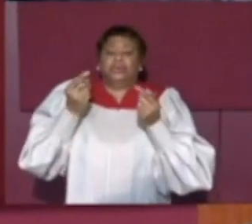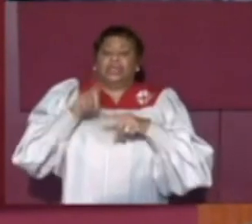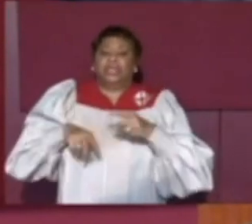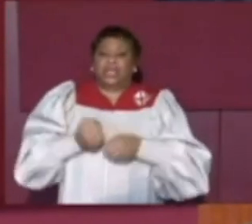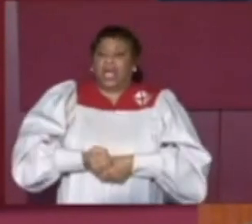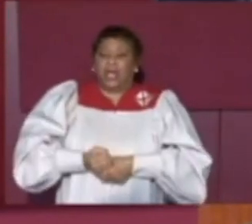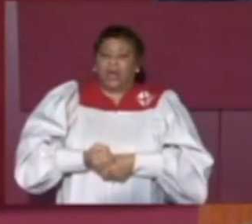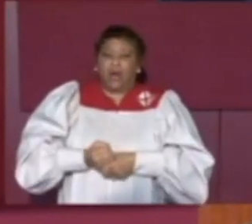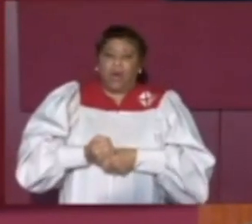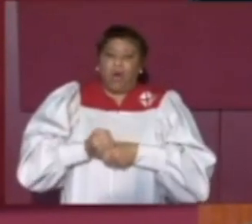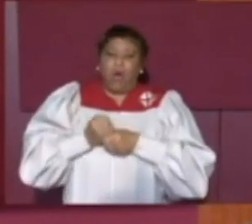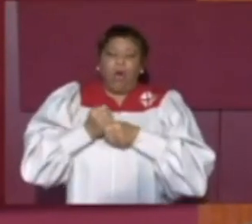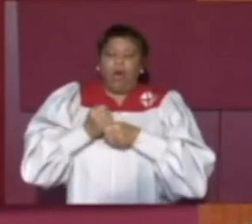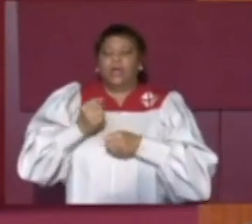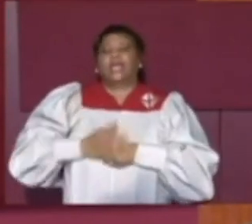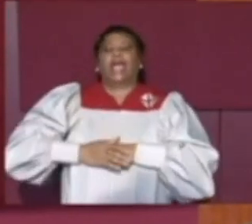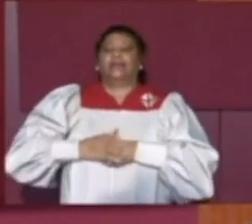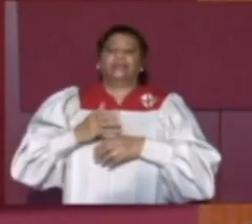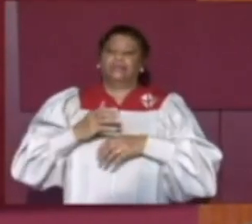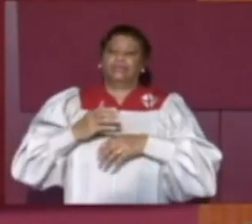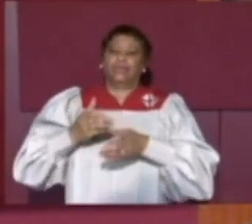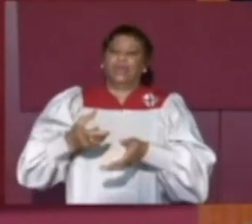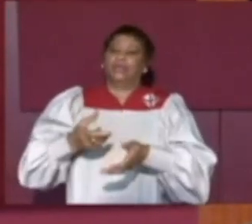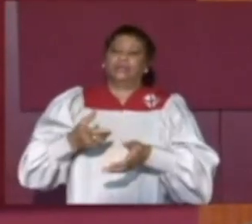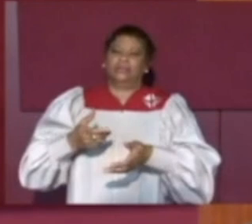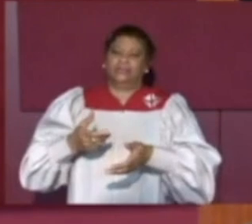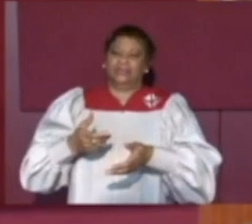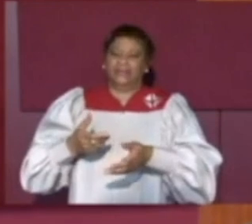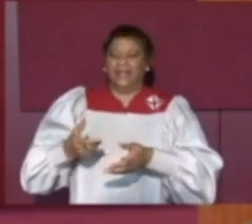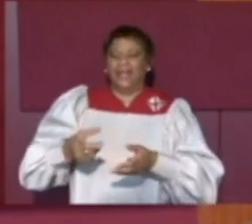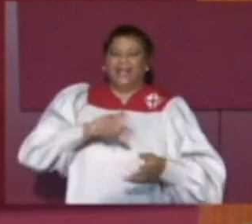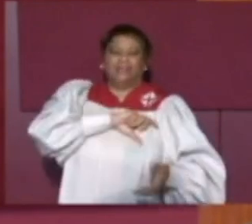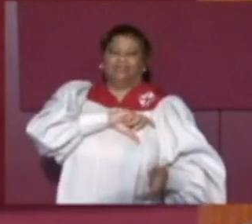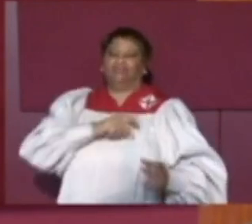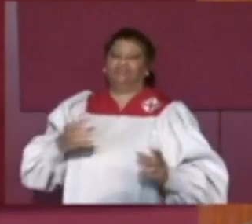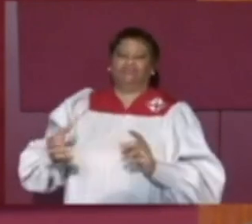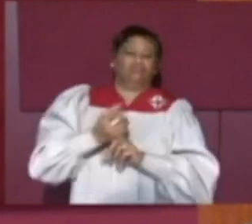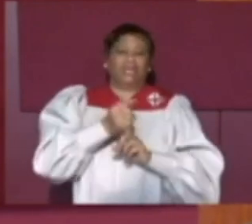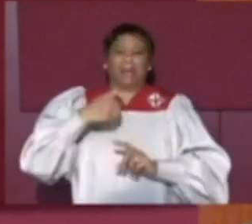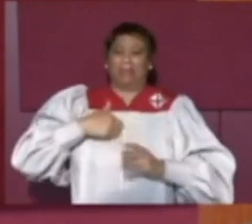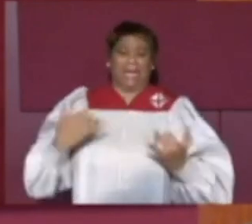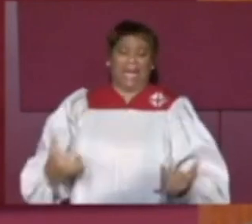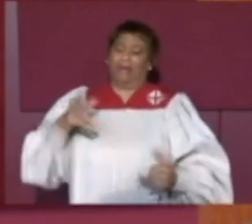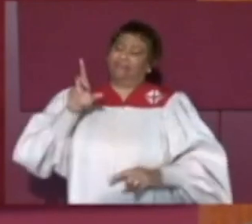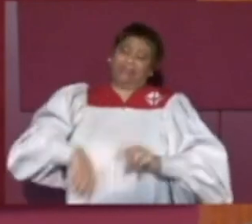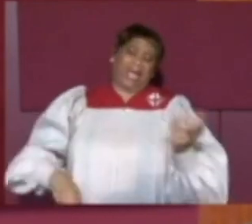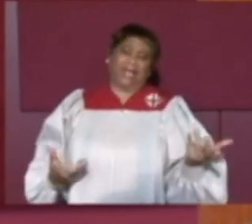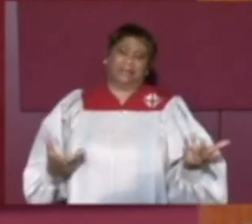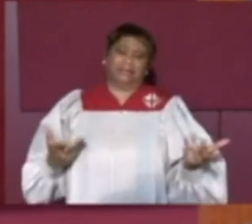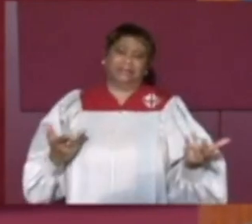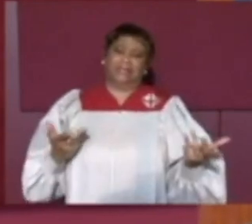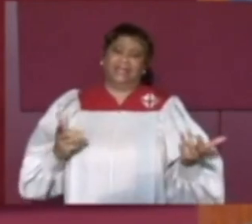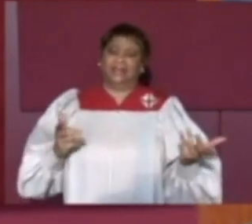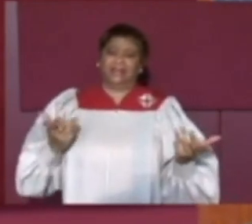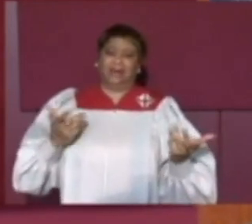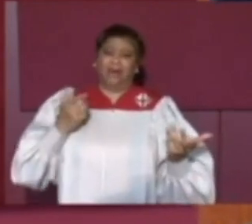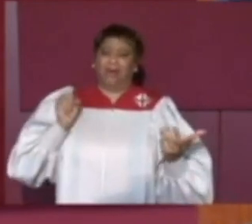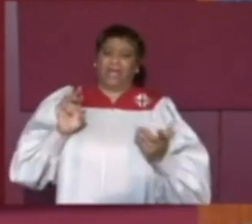services on me now. They're all on their own. Amen. So I can come clean. I lit them children up like Christmas